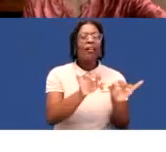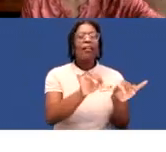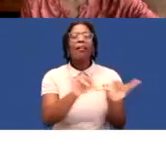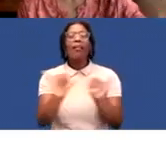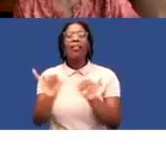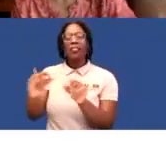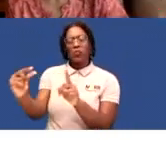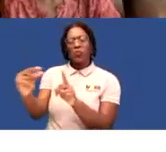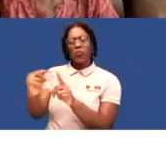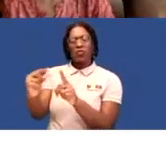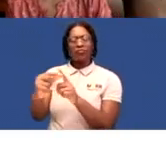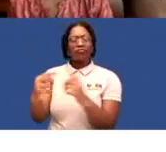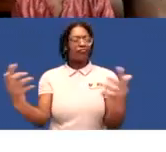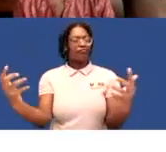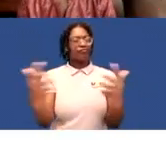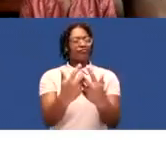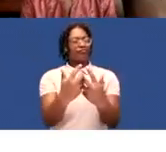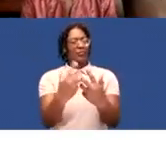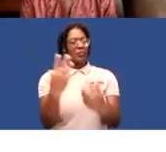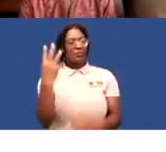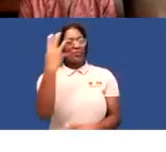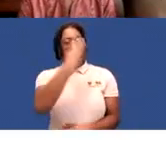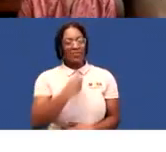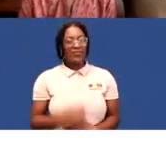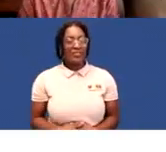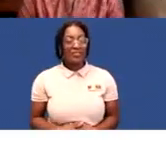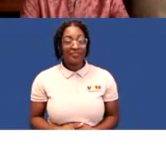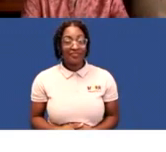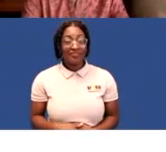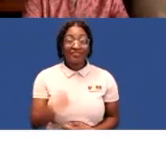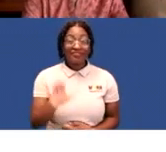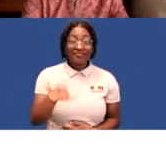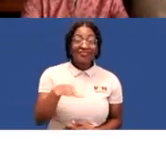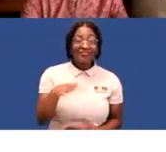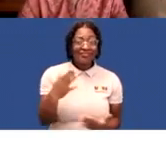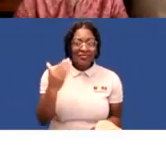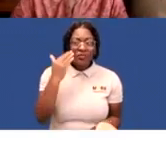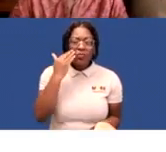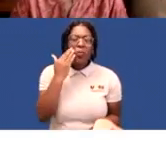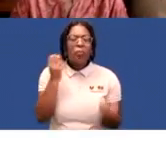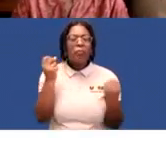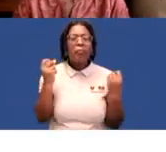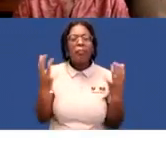then discover, like in this book, there are other ways that we can see beauty.